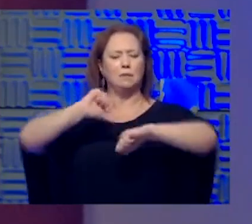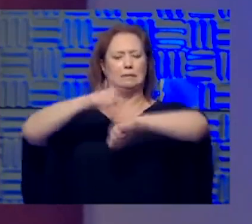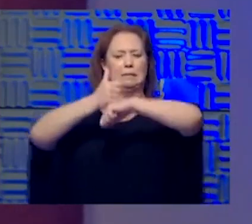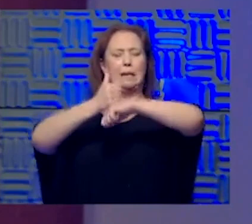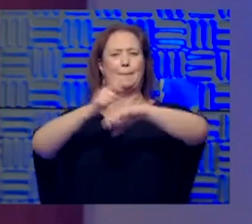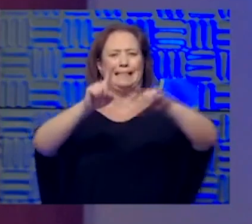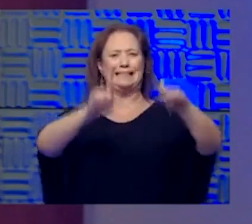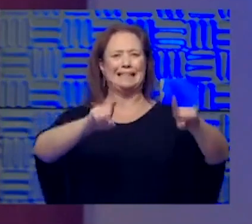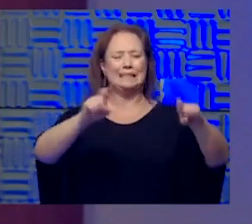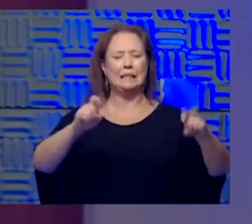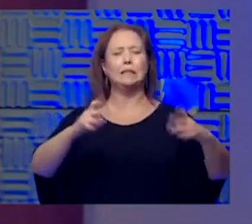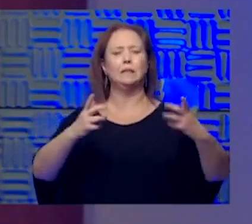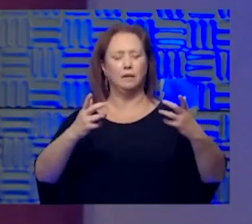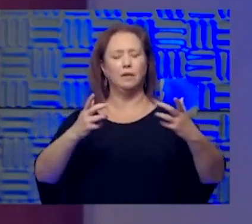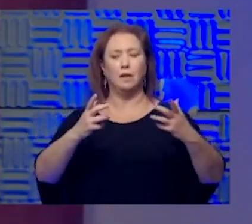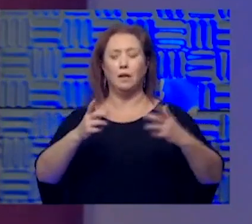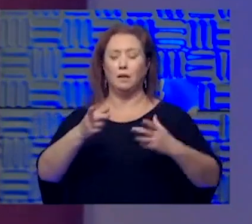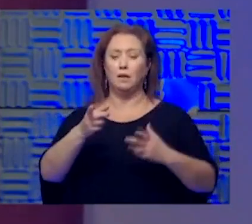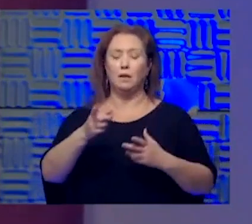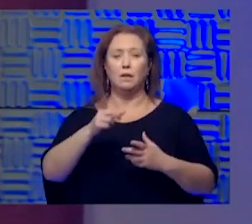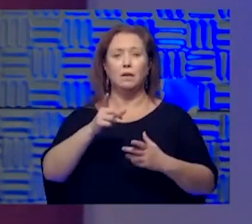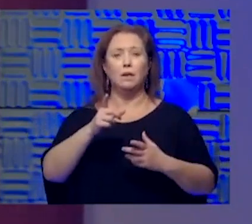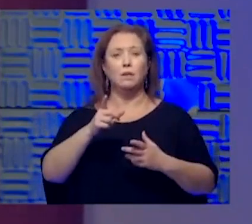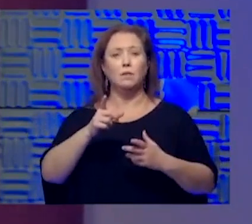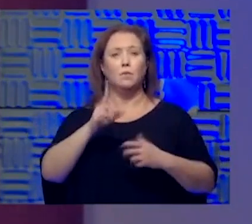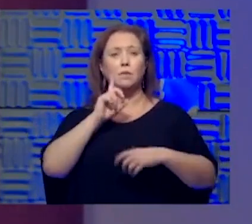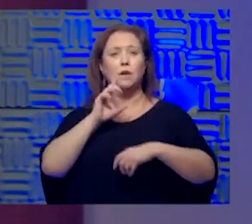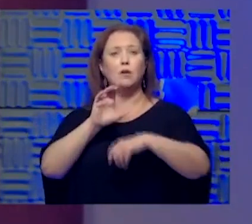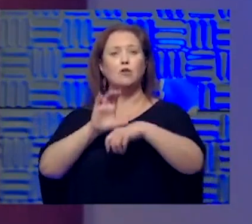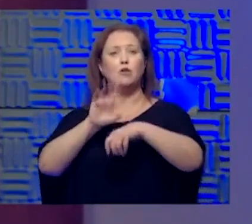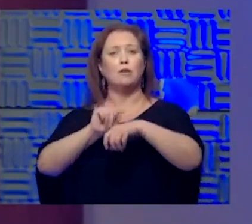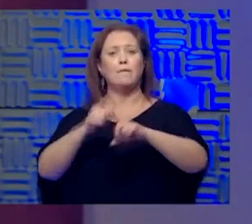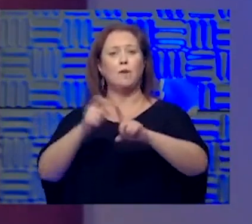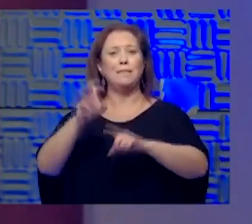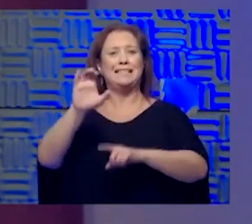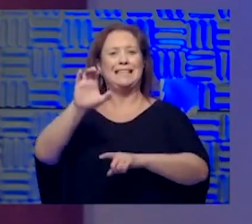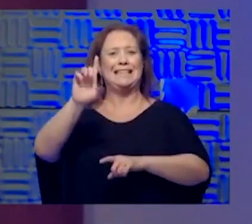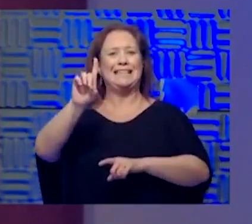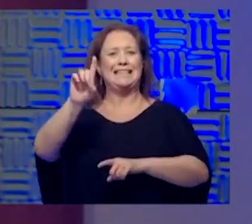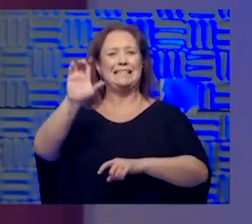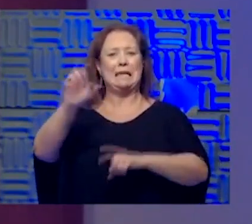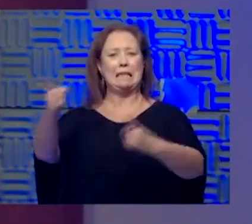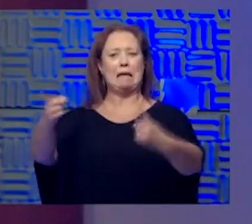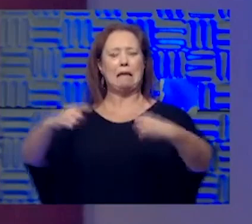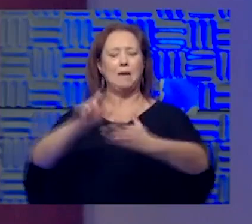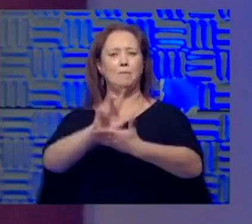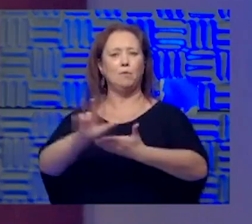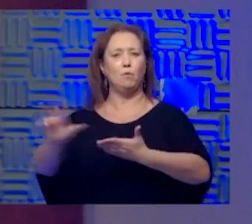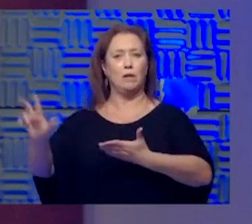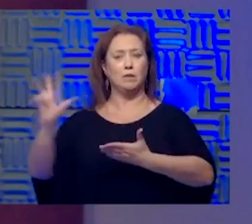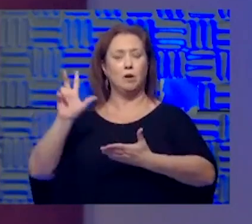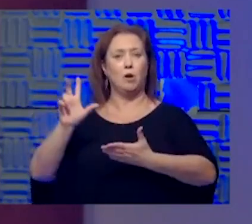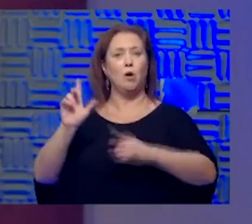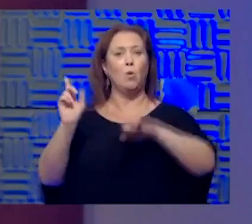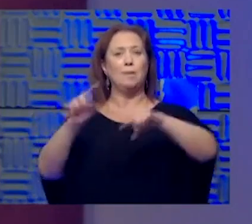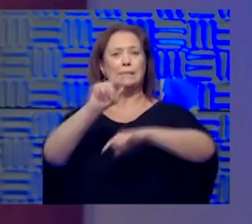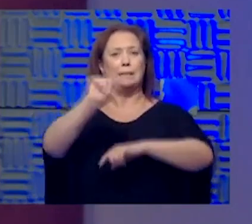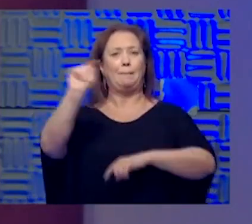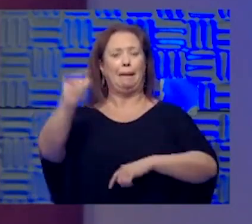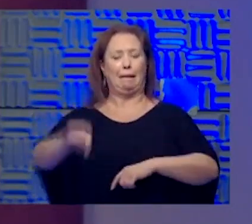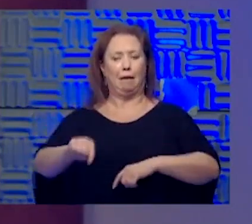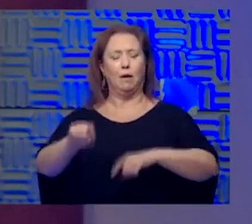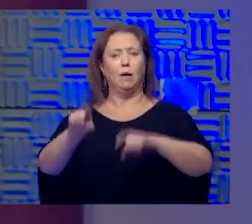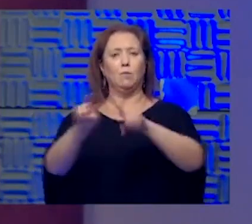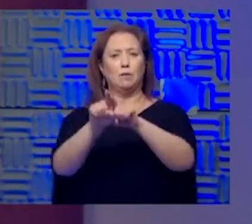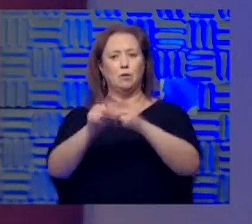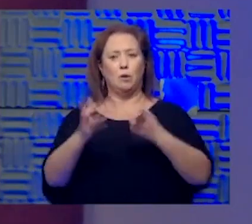testing and other things like that. There was even a consultant from the CDC that came here about 3 weeks ago, went to Topeka, was also